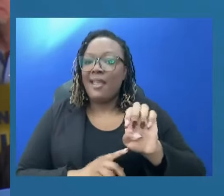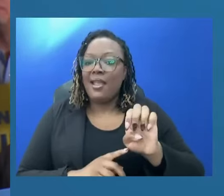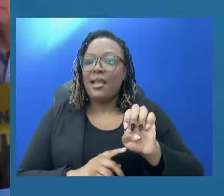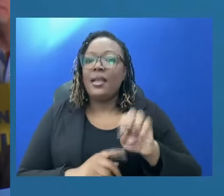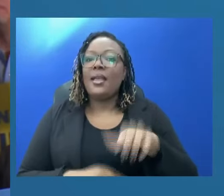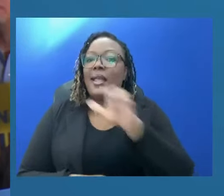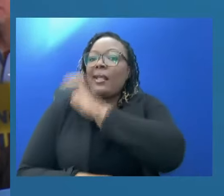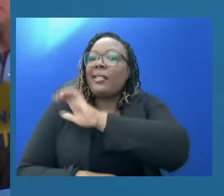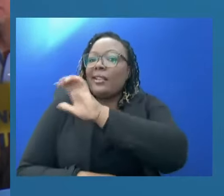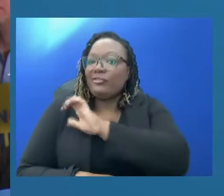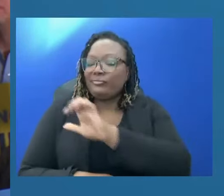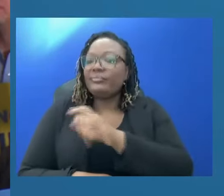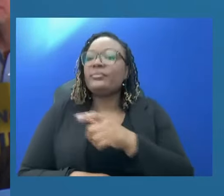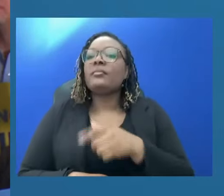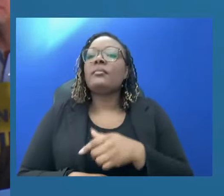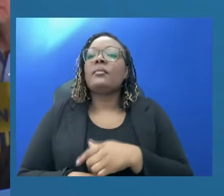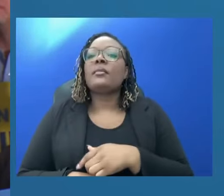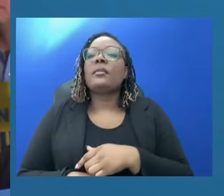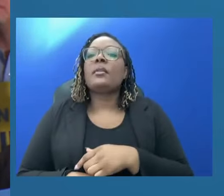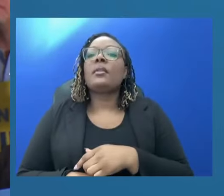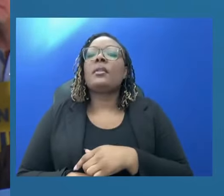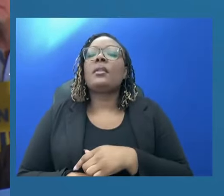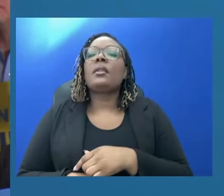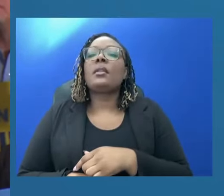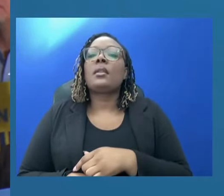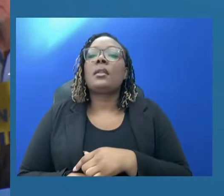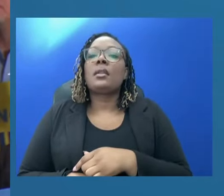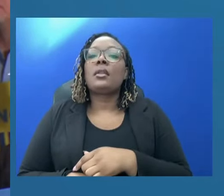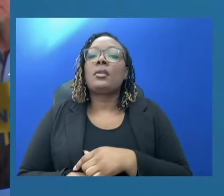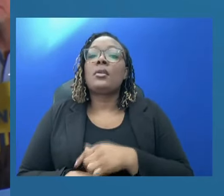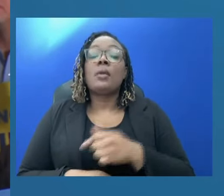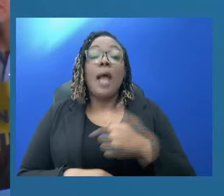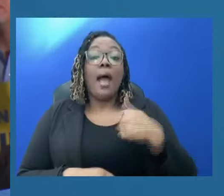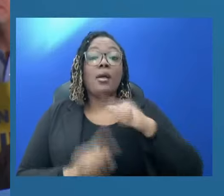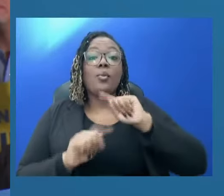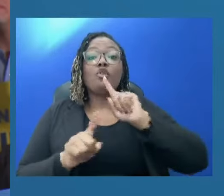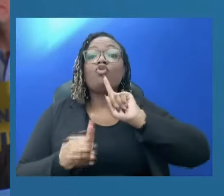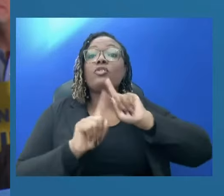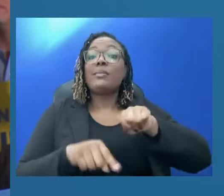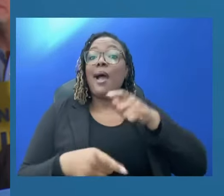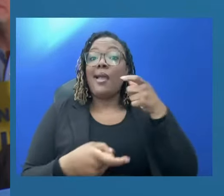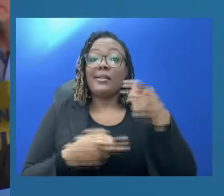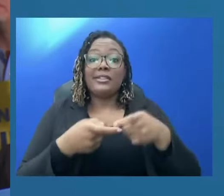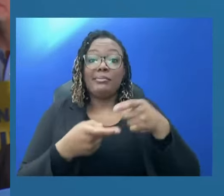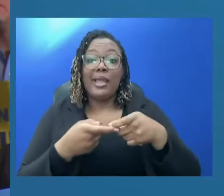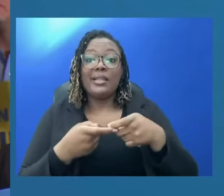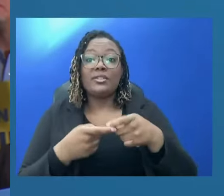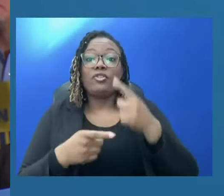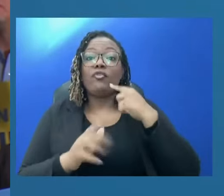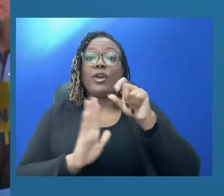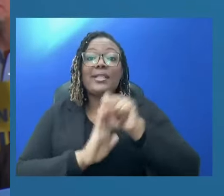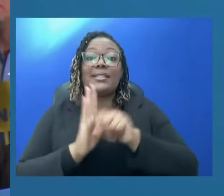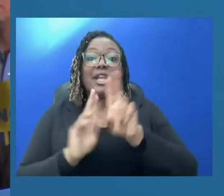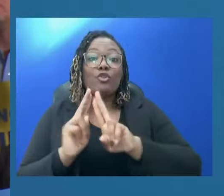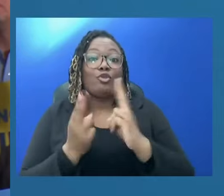clinic, to respond in Spanish to the State of the